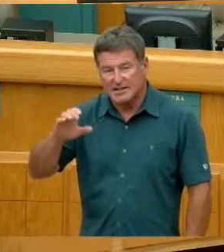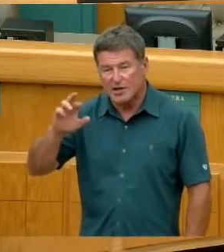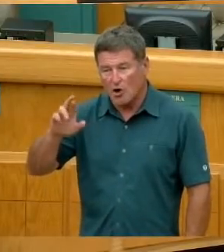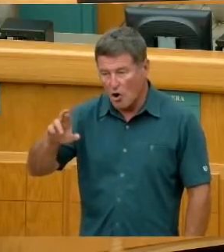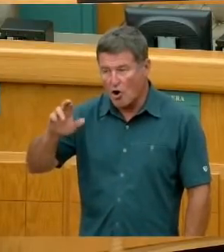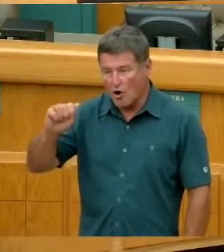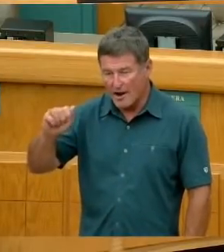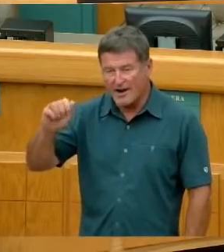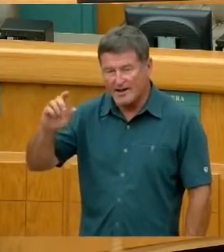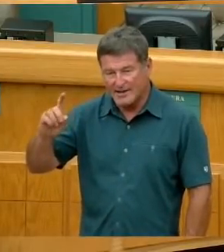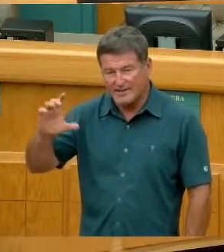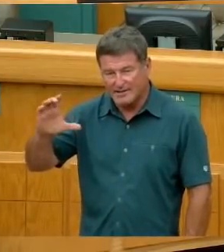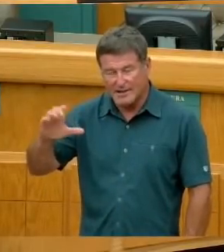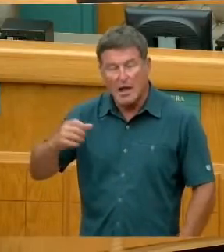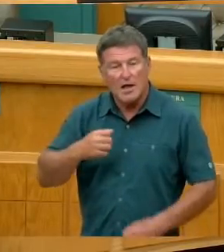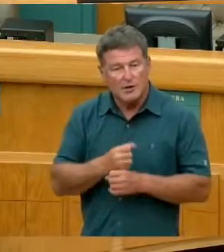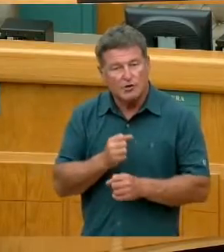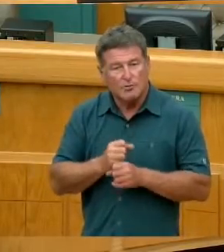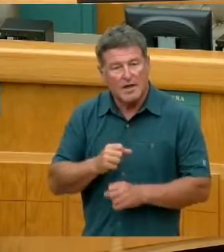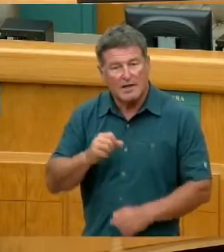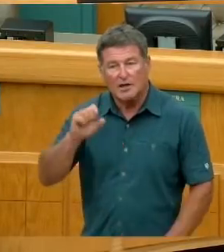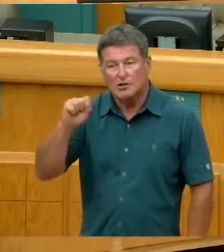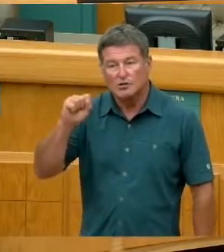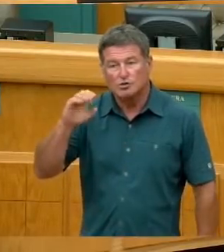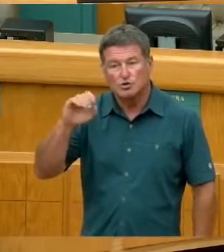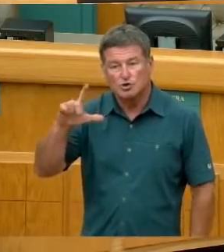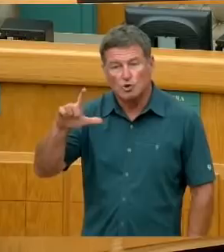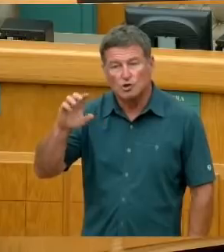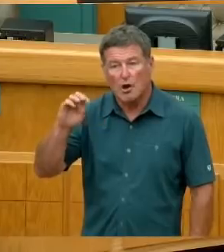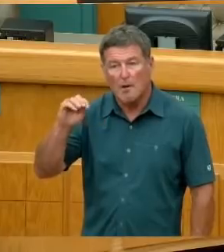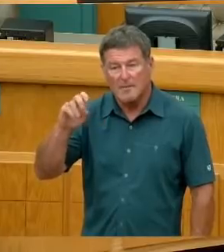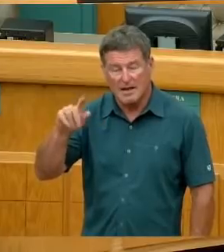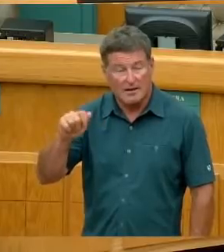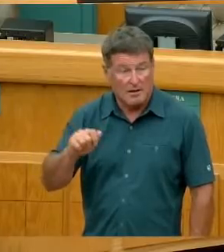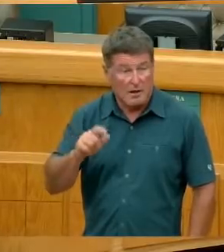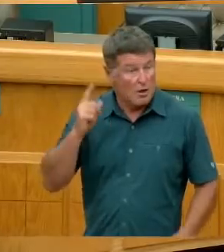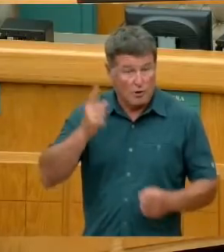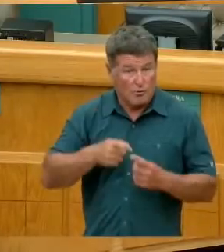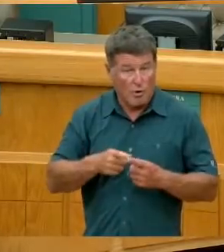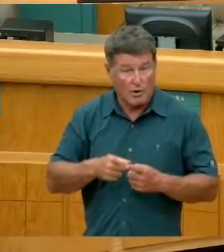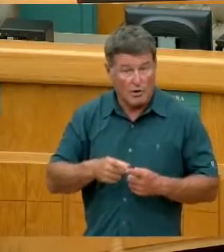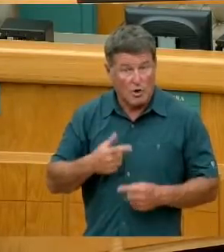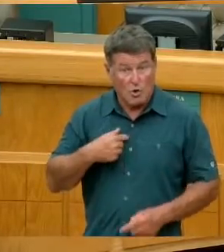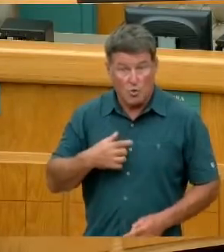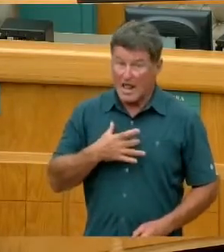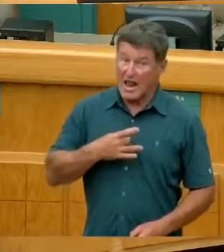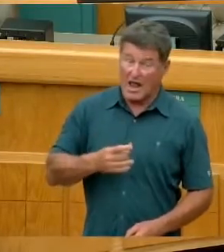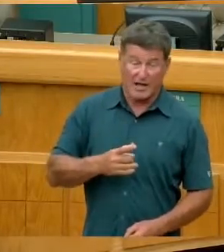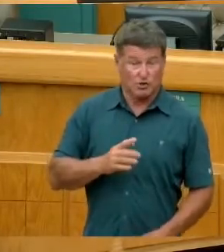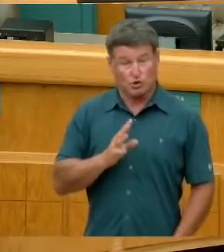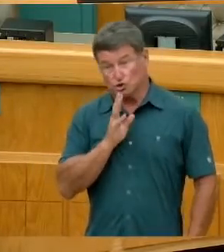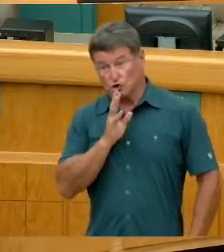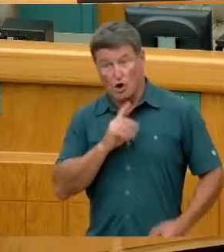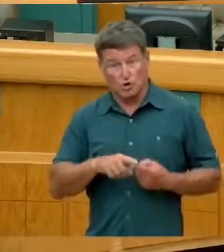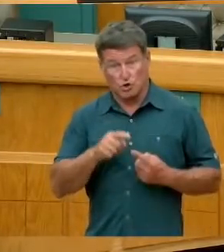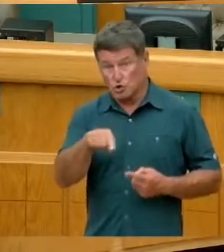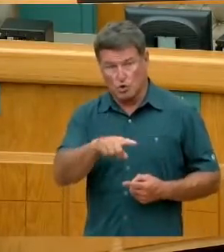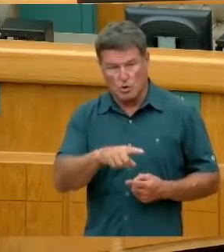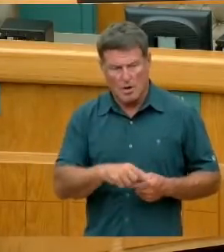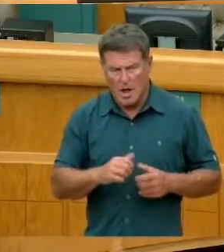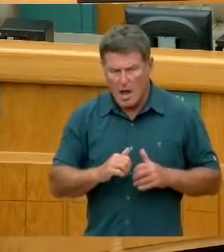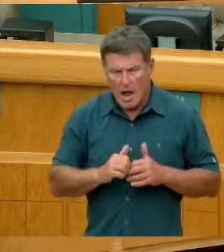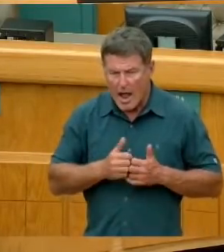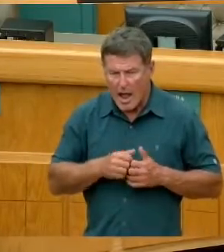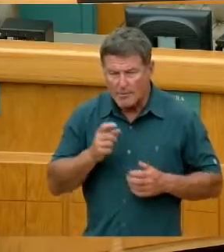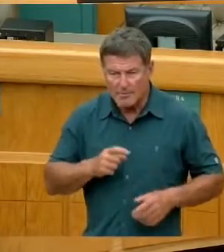the CCRADC to really get a social media campaign working. In other words, hey, we like coming up here and